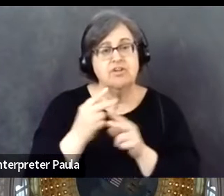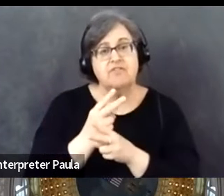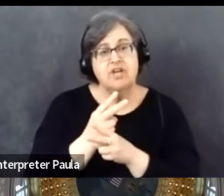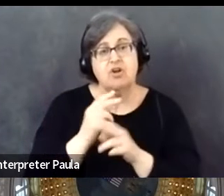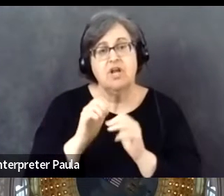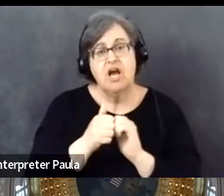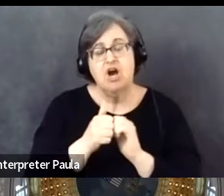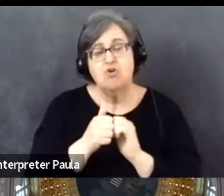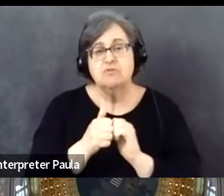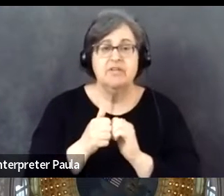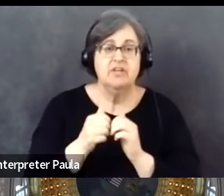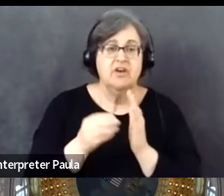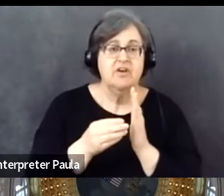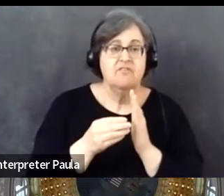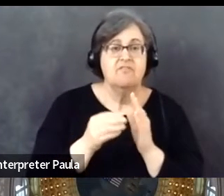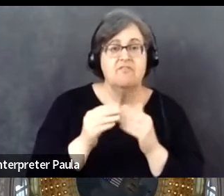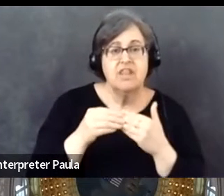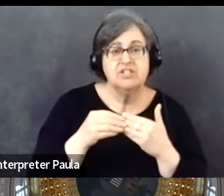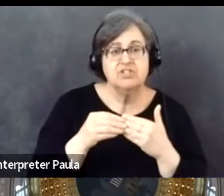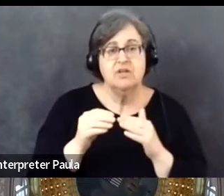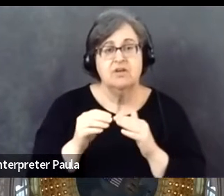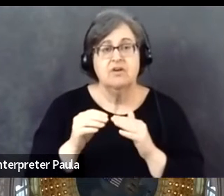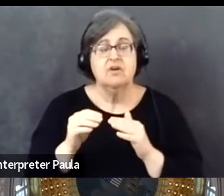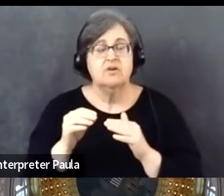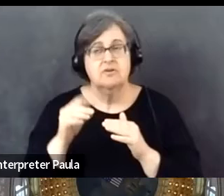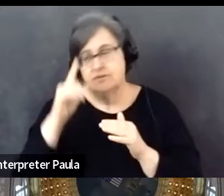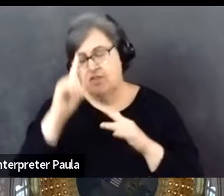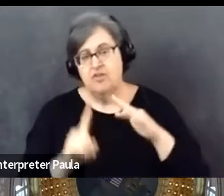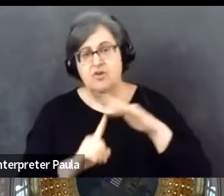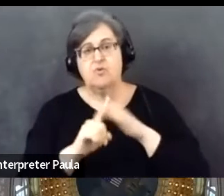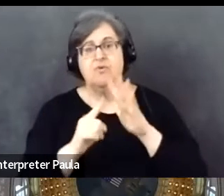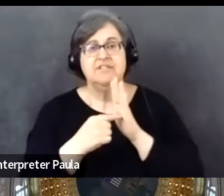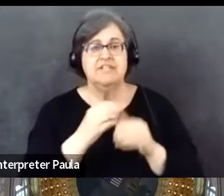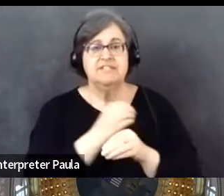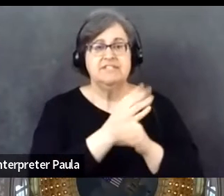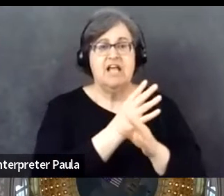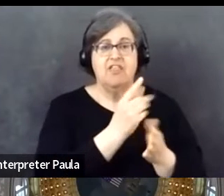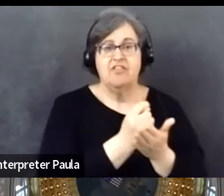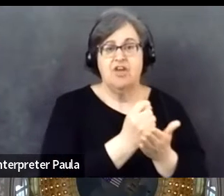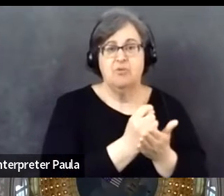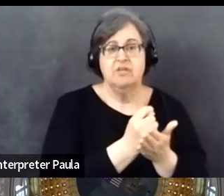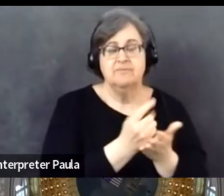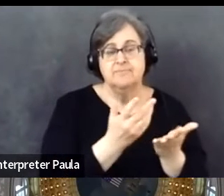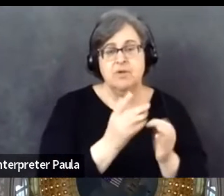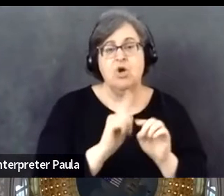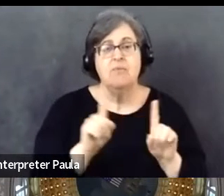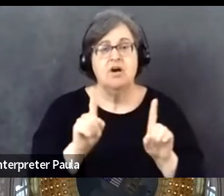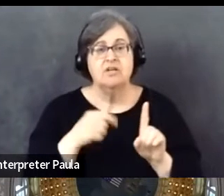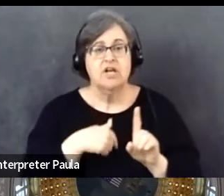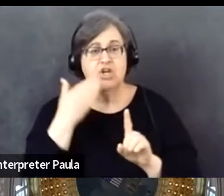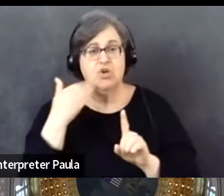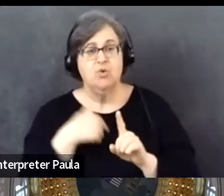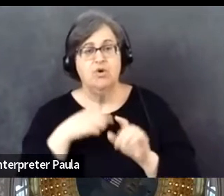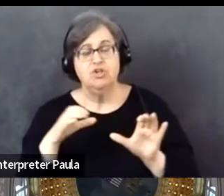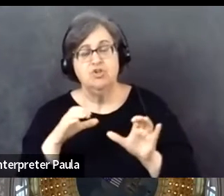Some of it's been that, the example that comes to my mind right away is the teletherapy. But I know that, we've done a